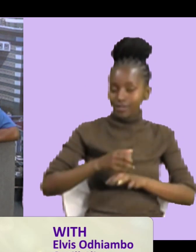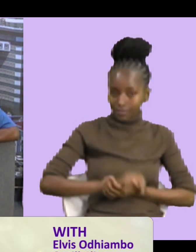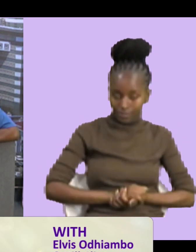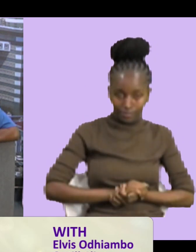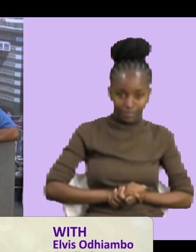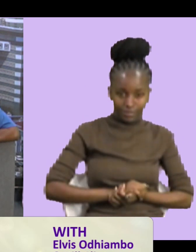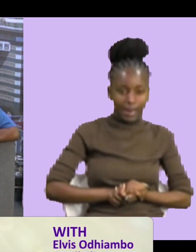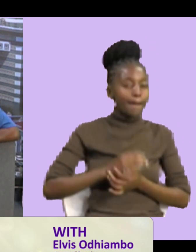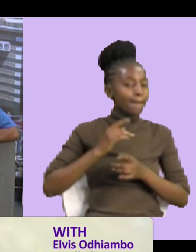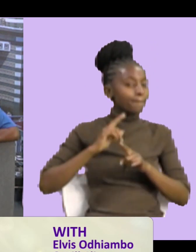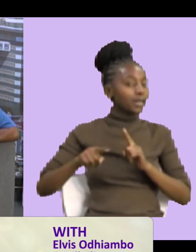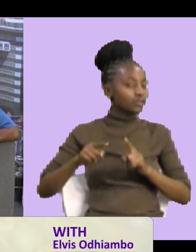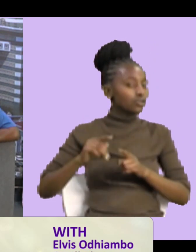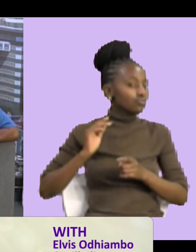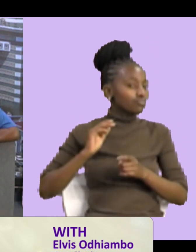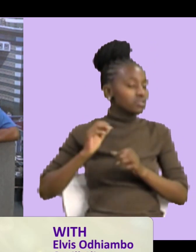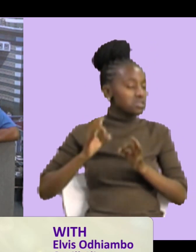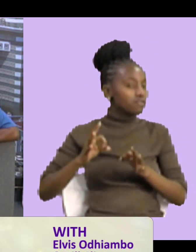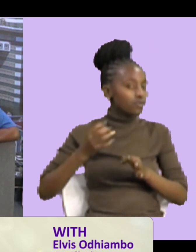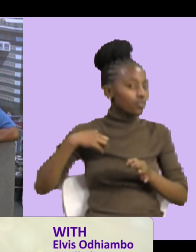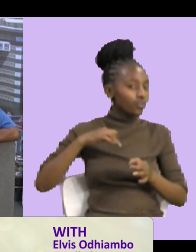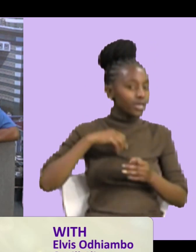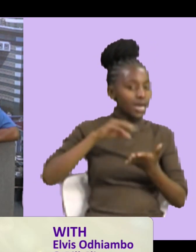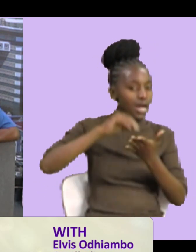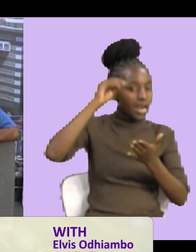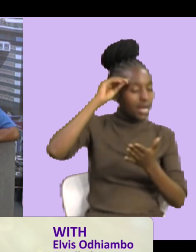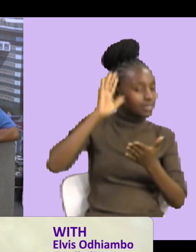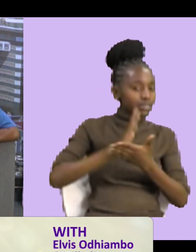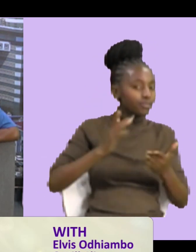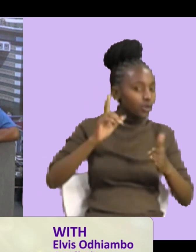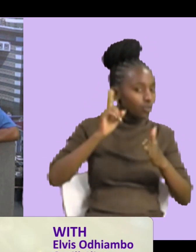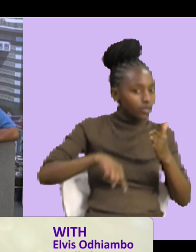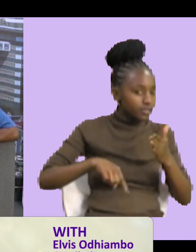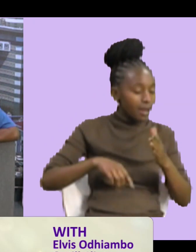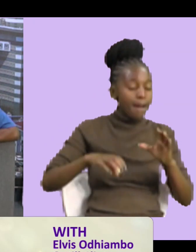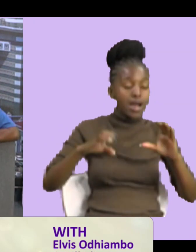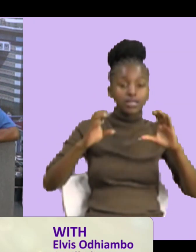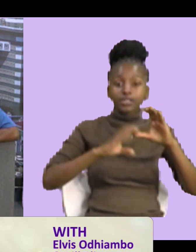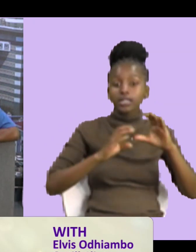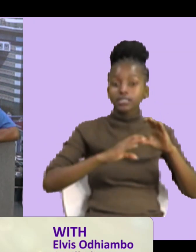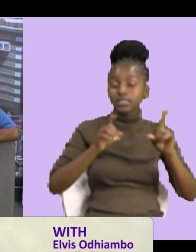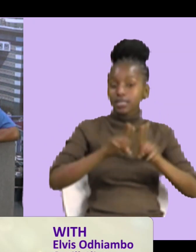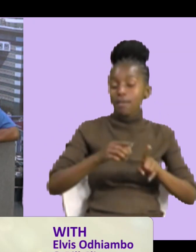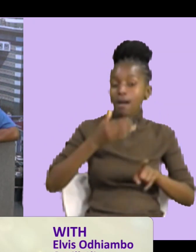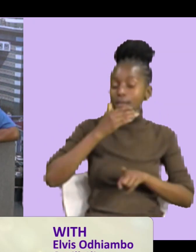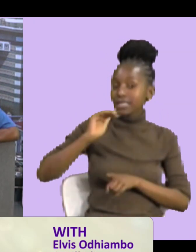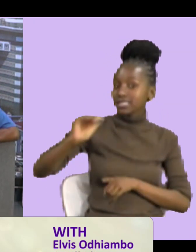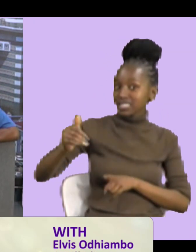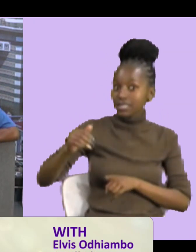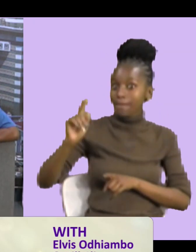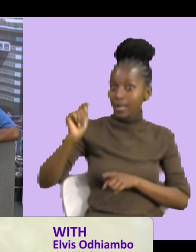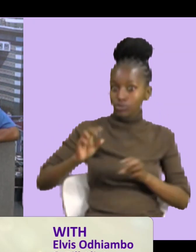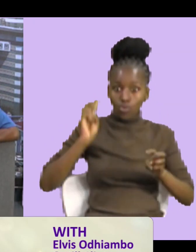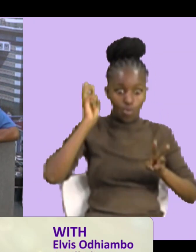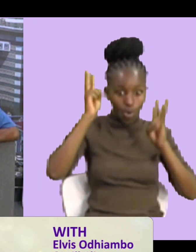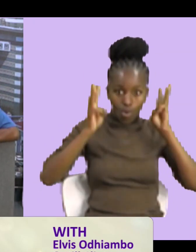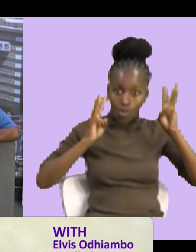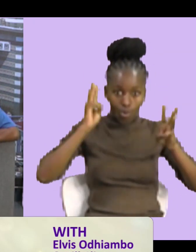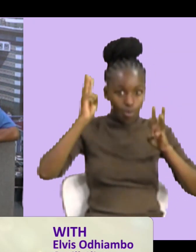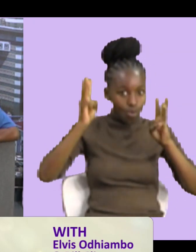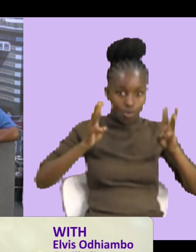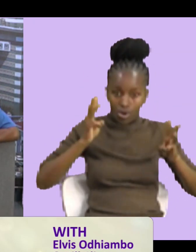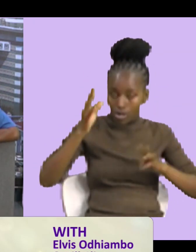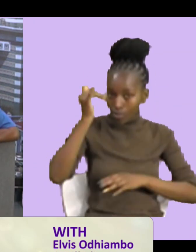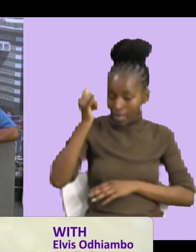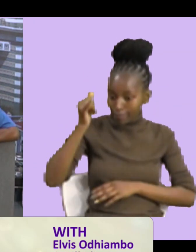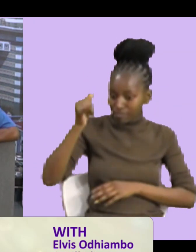like this is anything to go by, Chelsea and Manchester City should also be worried, because currently also they are also facing